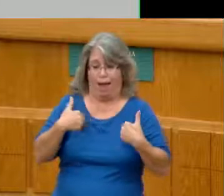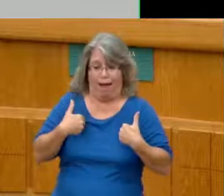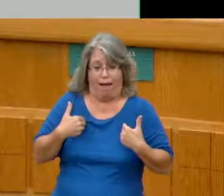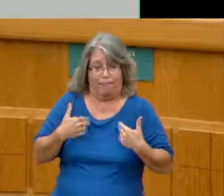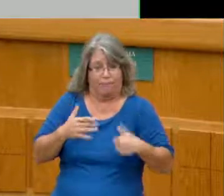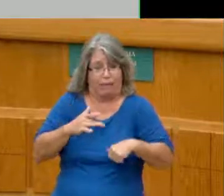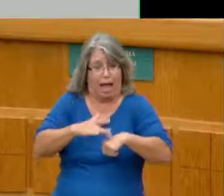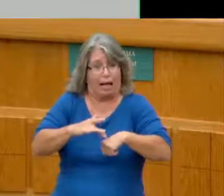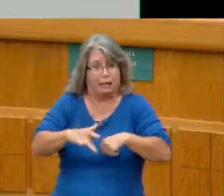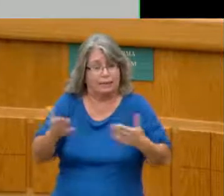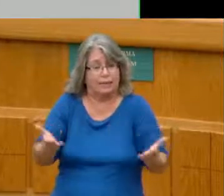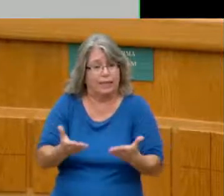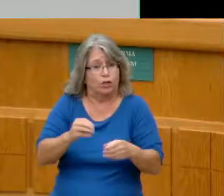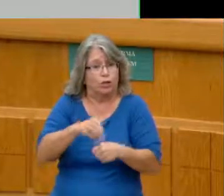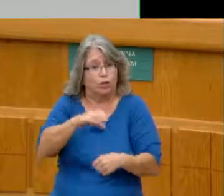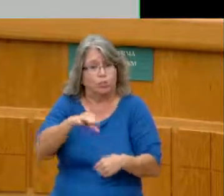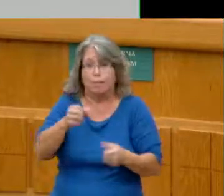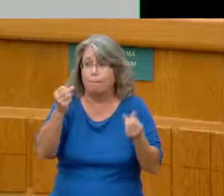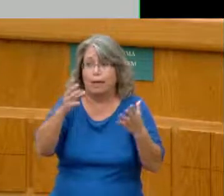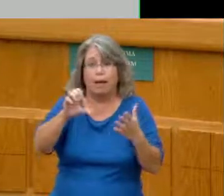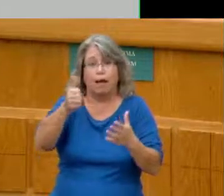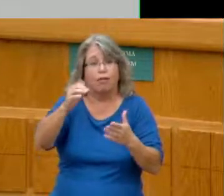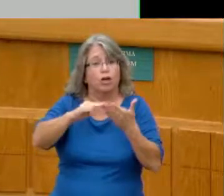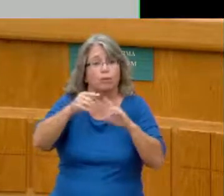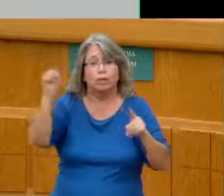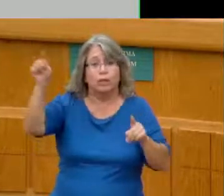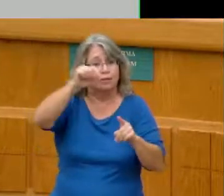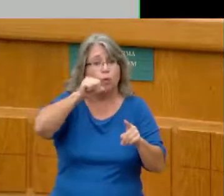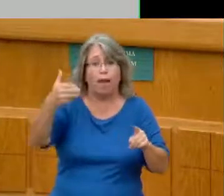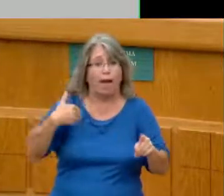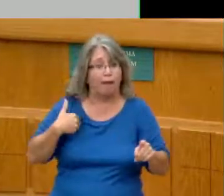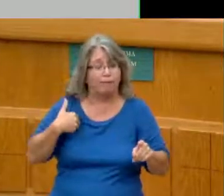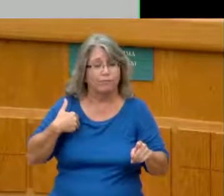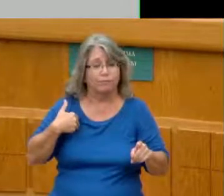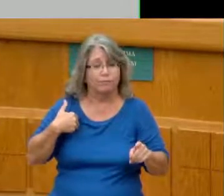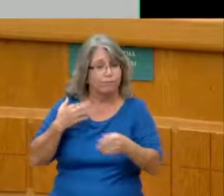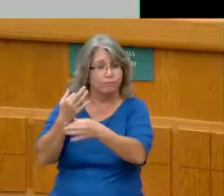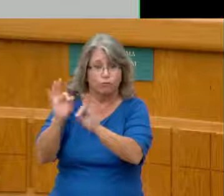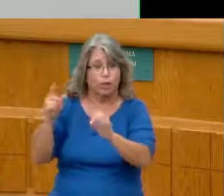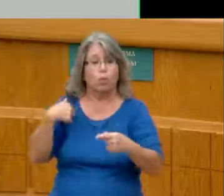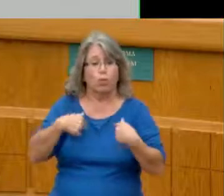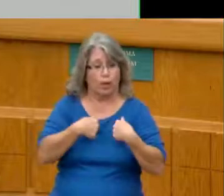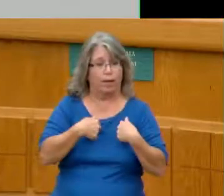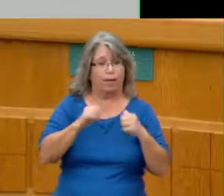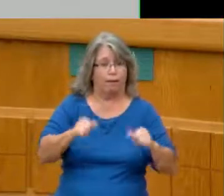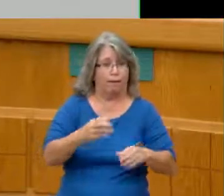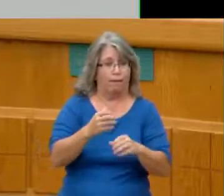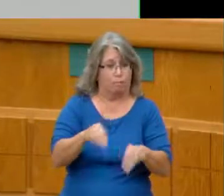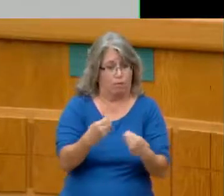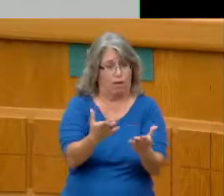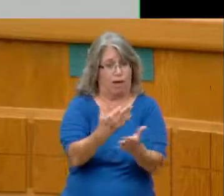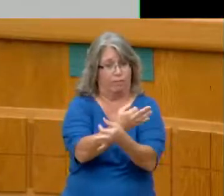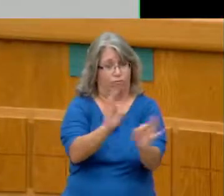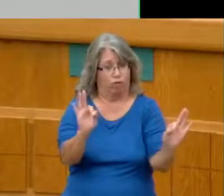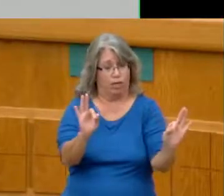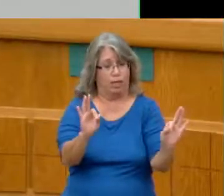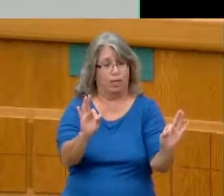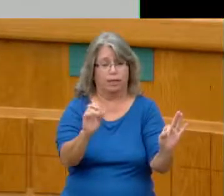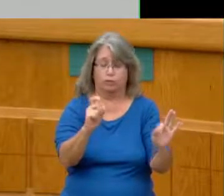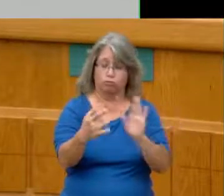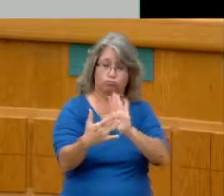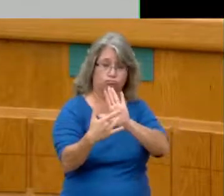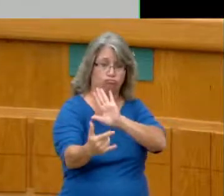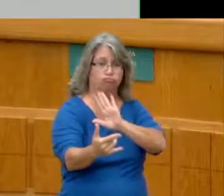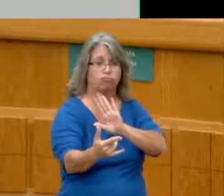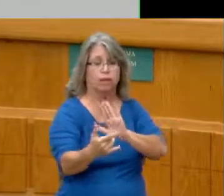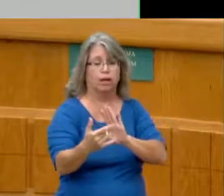Bend that most communities don't have access to for free. We have access to it for free. So you should really take advantage of that. The idea